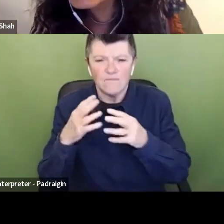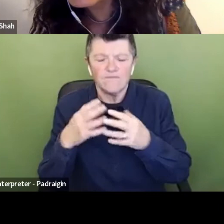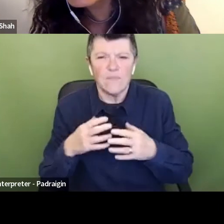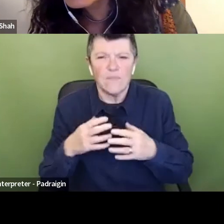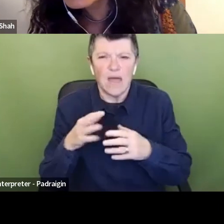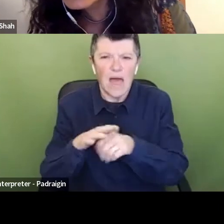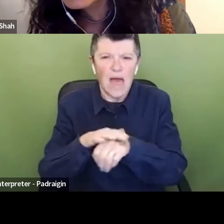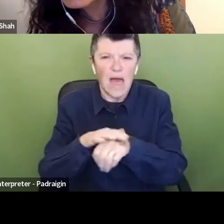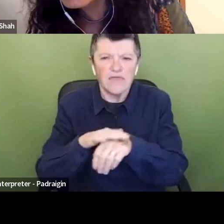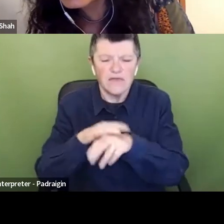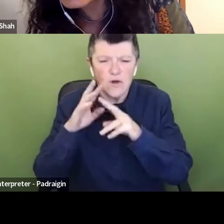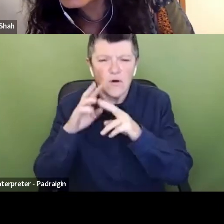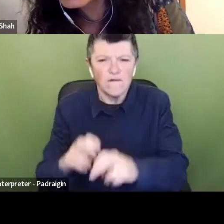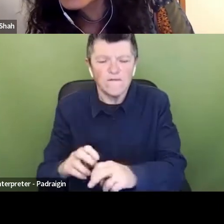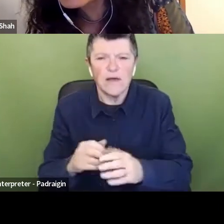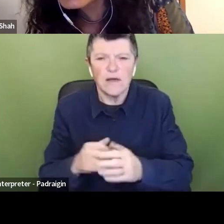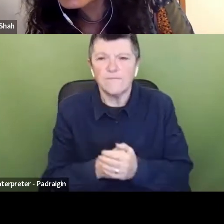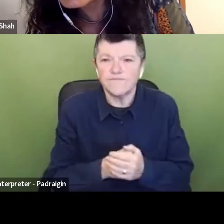have